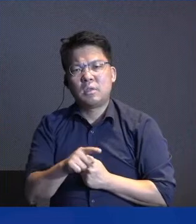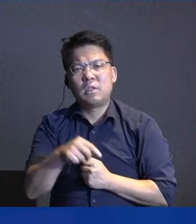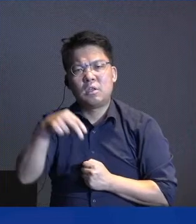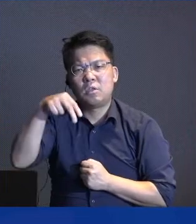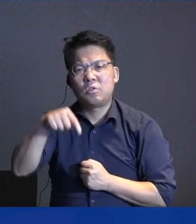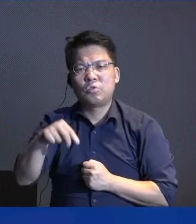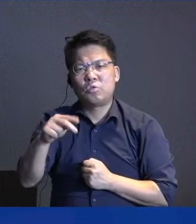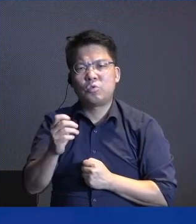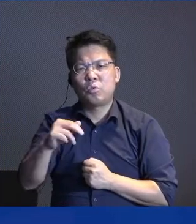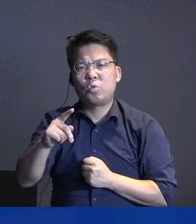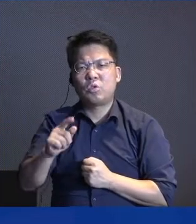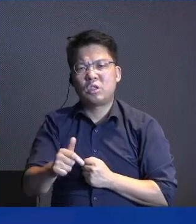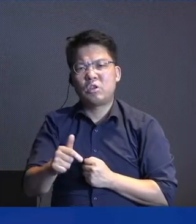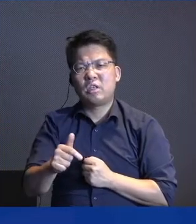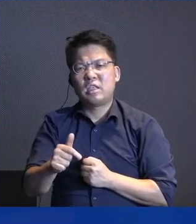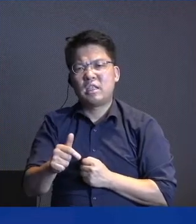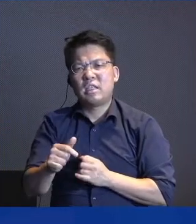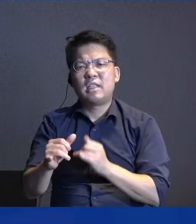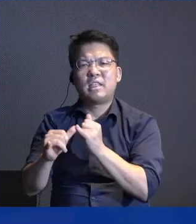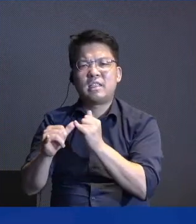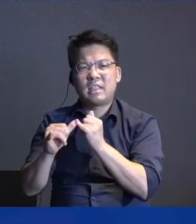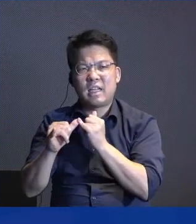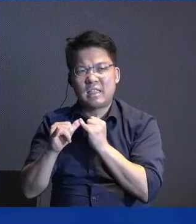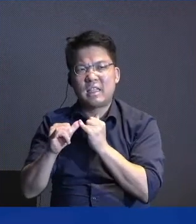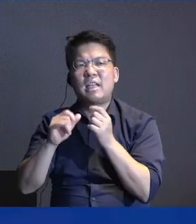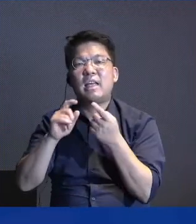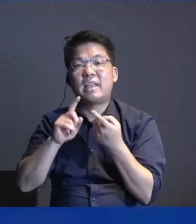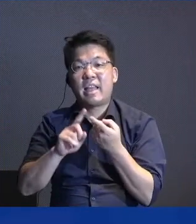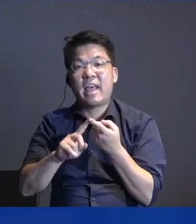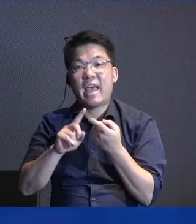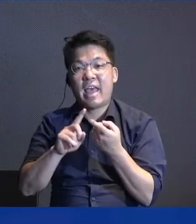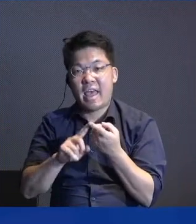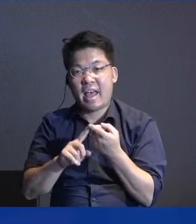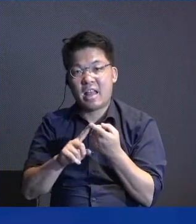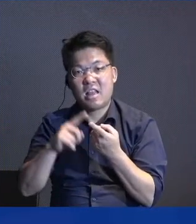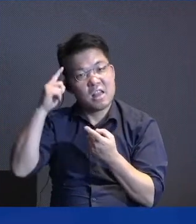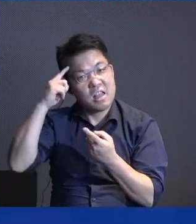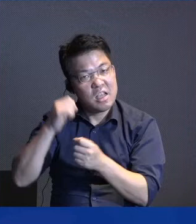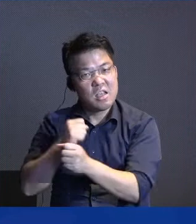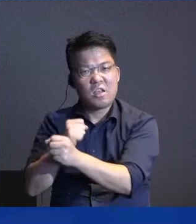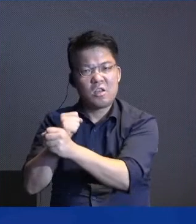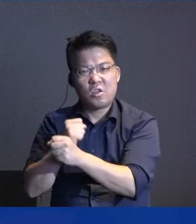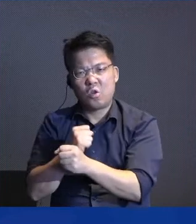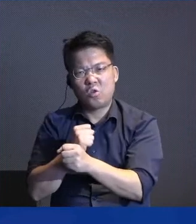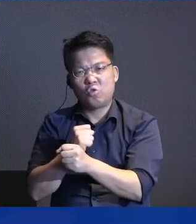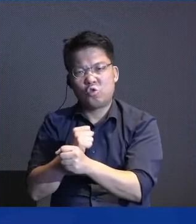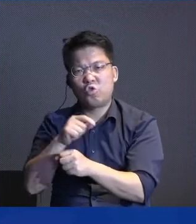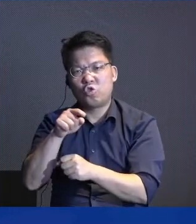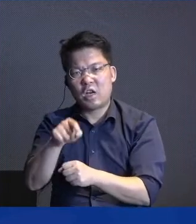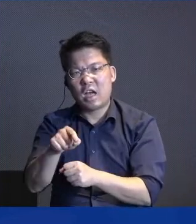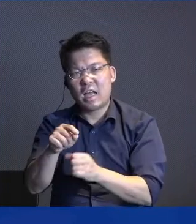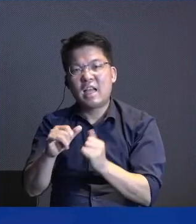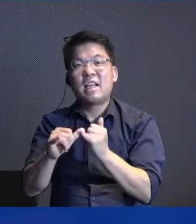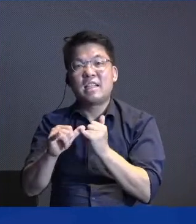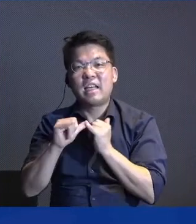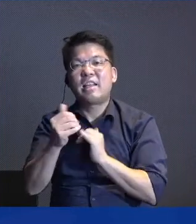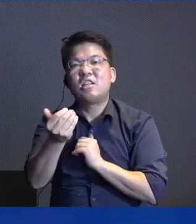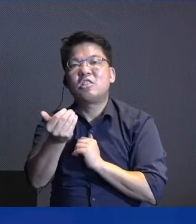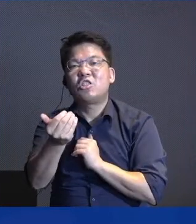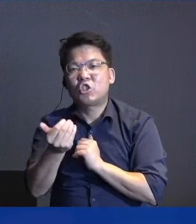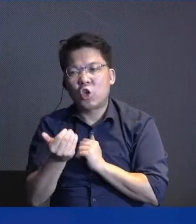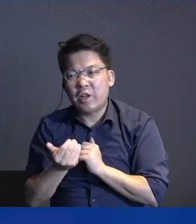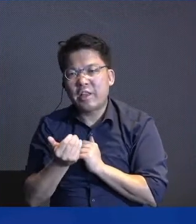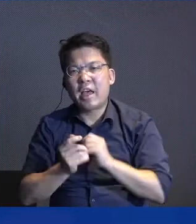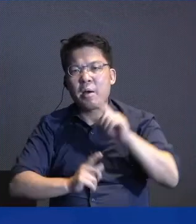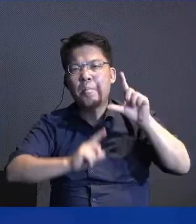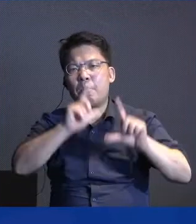a pre-symptom of suicidal thoughts and behavior. And interestingly as well, different social roles